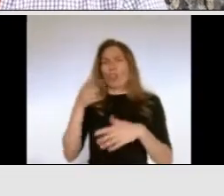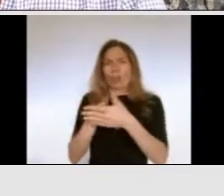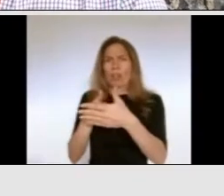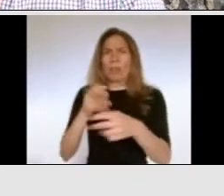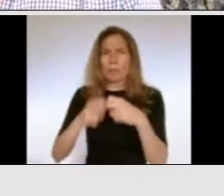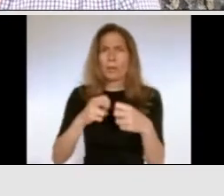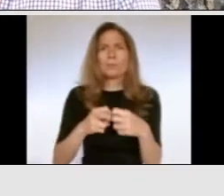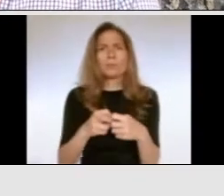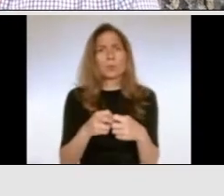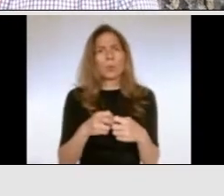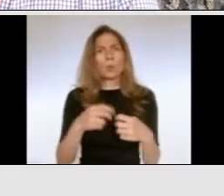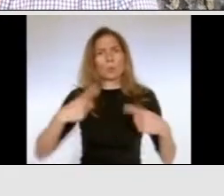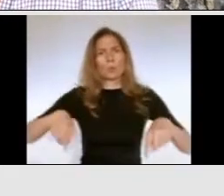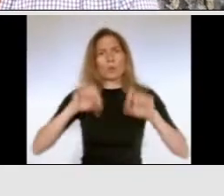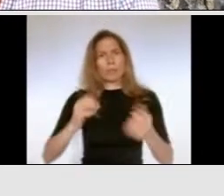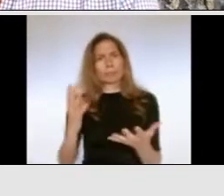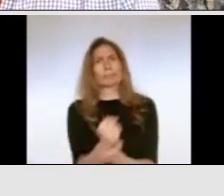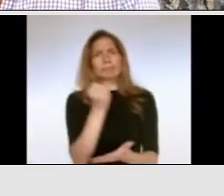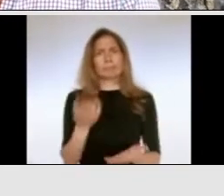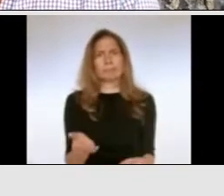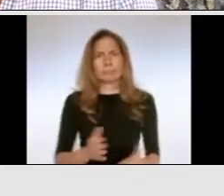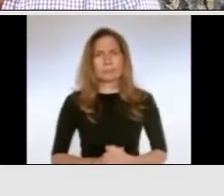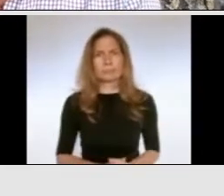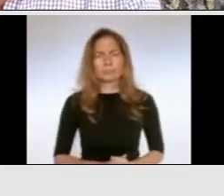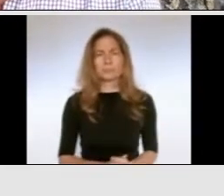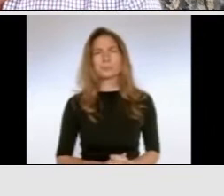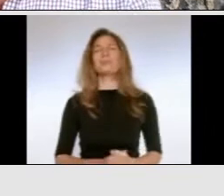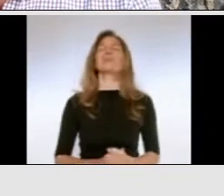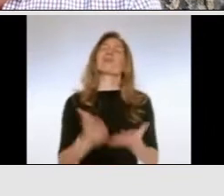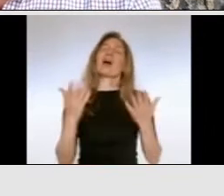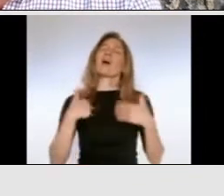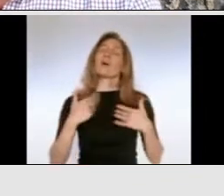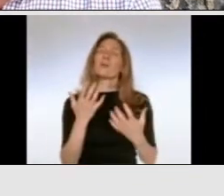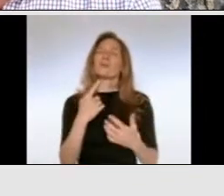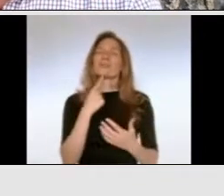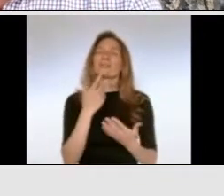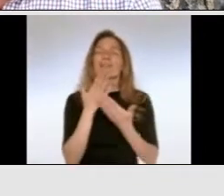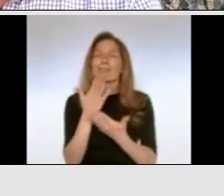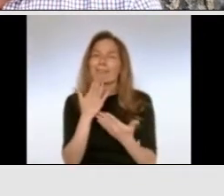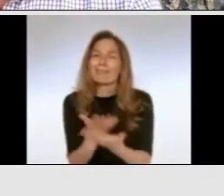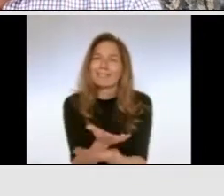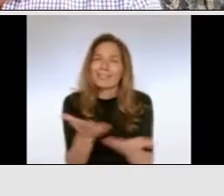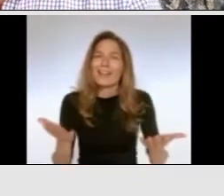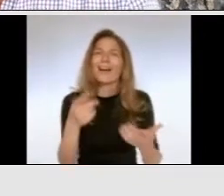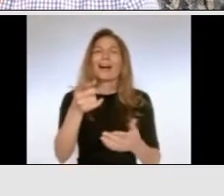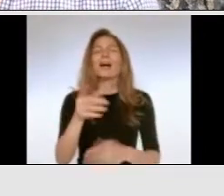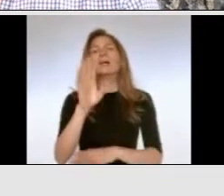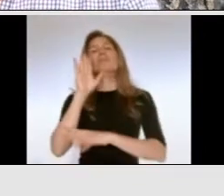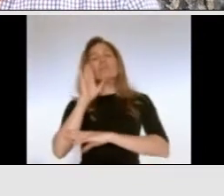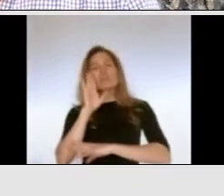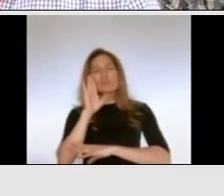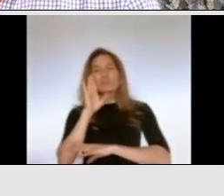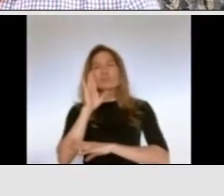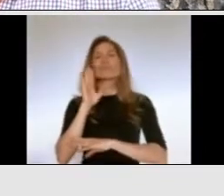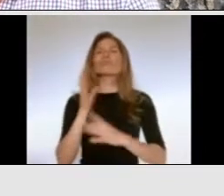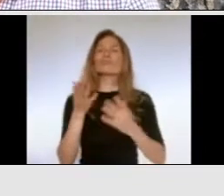So let me just conclude by thanking you all very much for your time listening. And